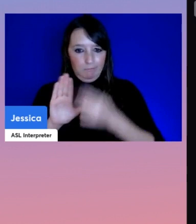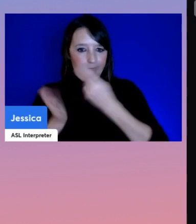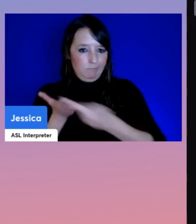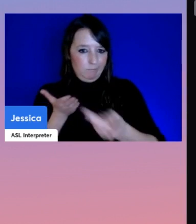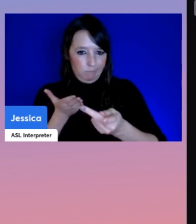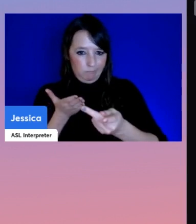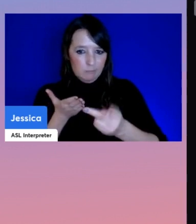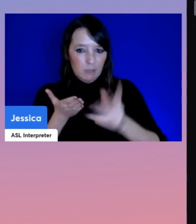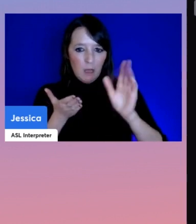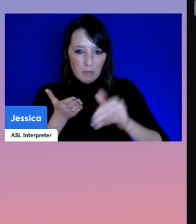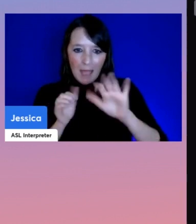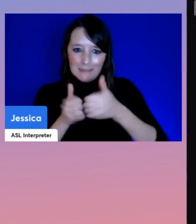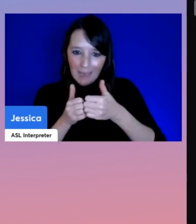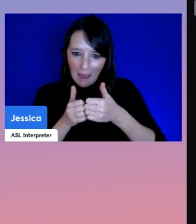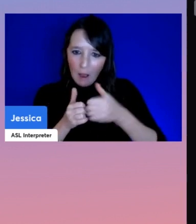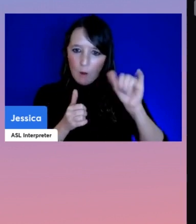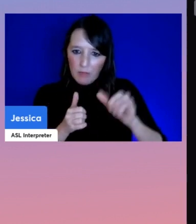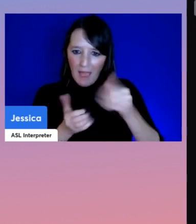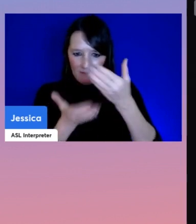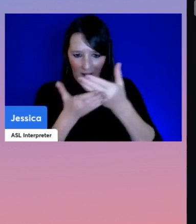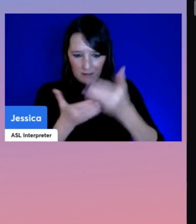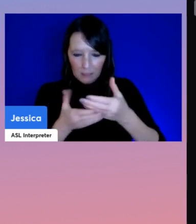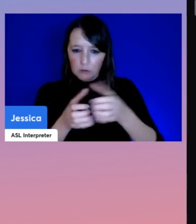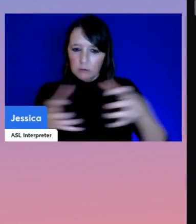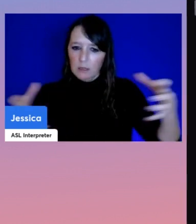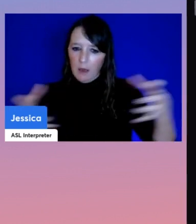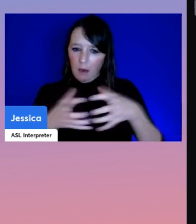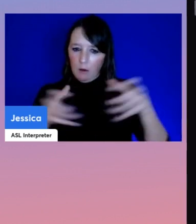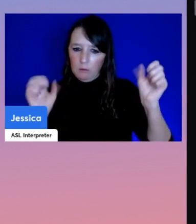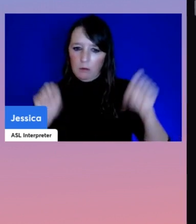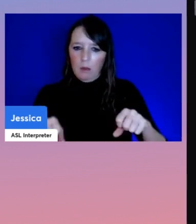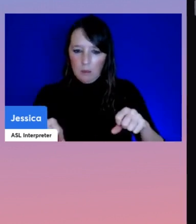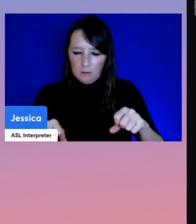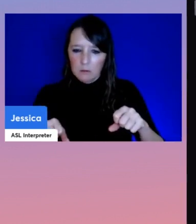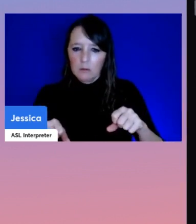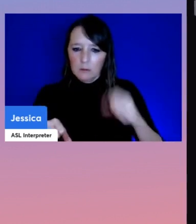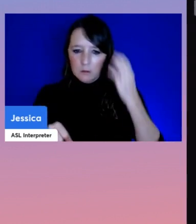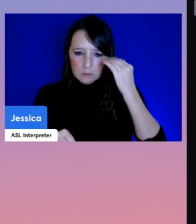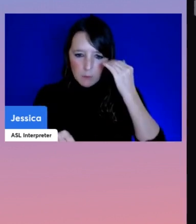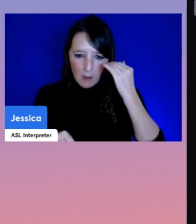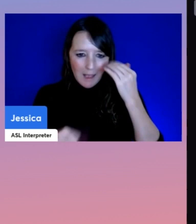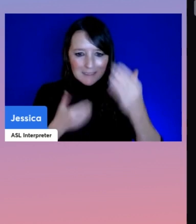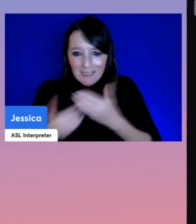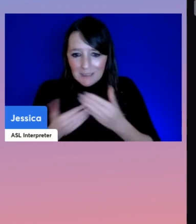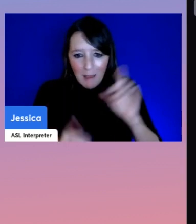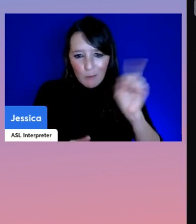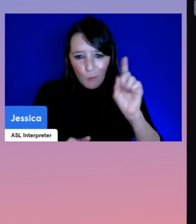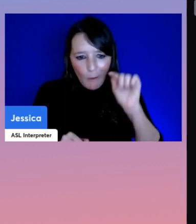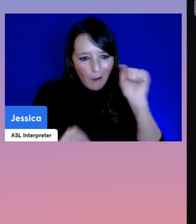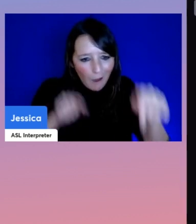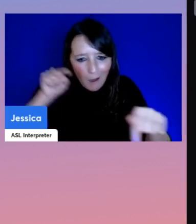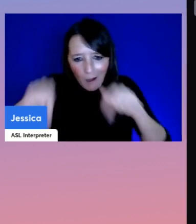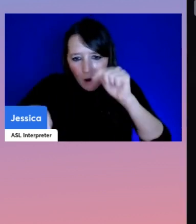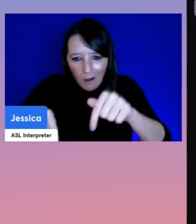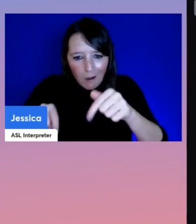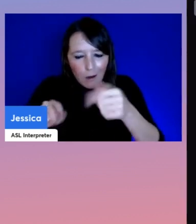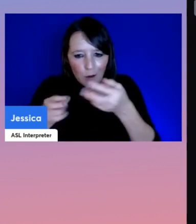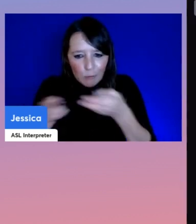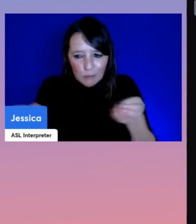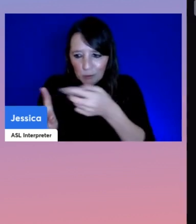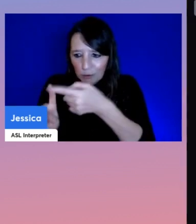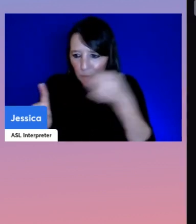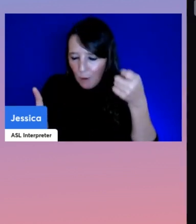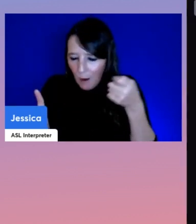actually scaling these kind of validations to cover, like, no matter where this resource comes from, if it's